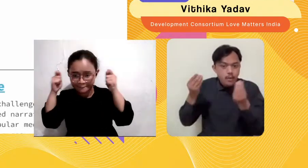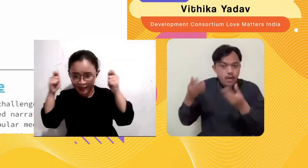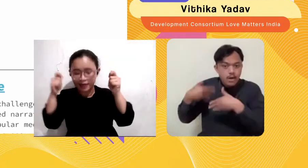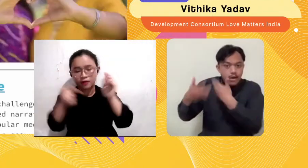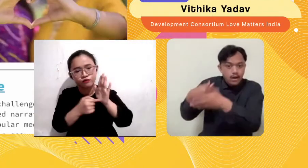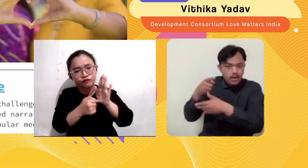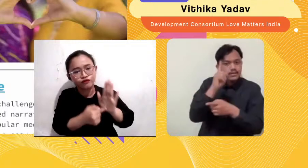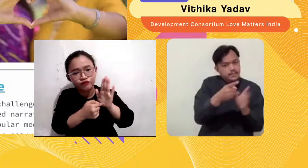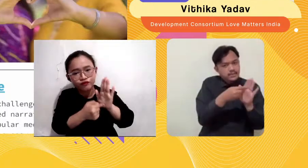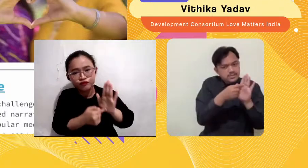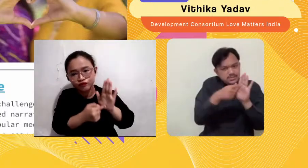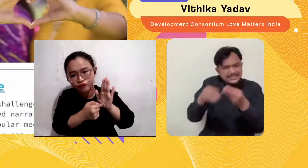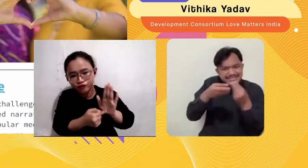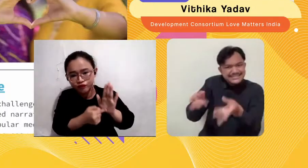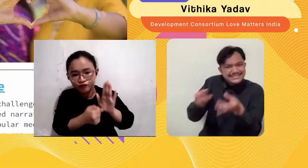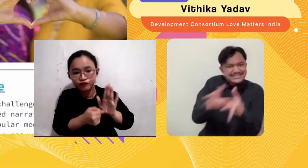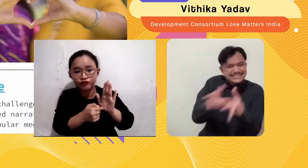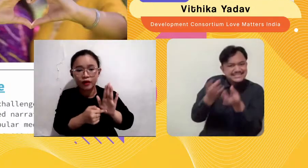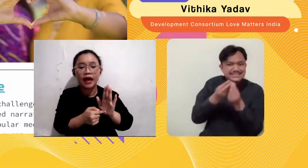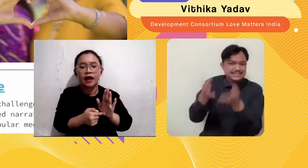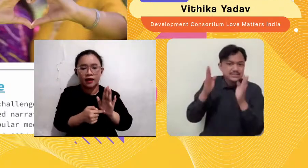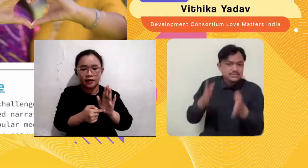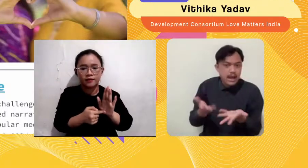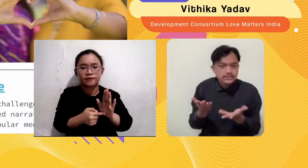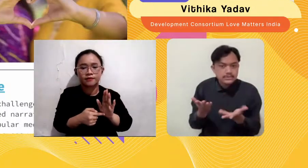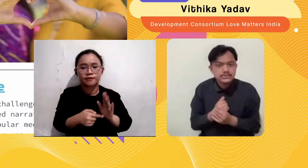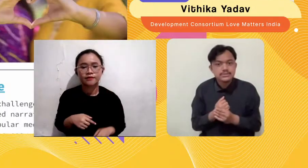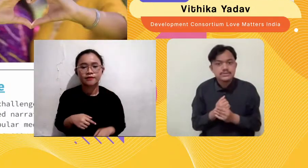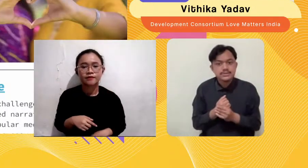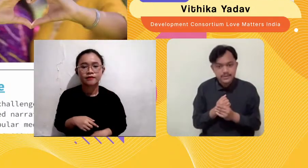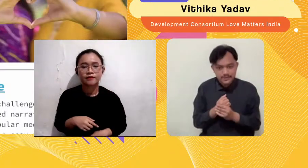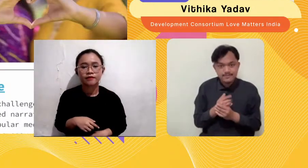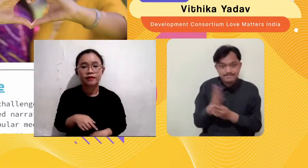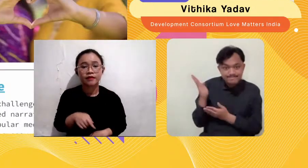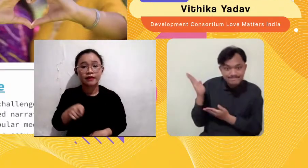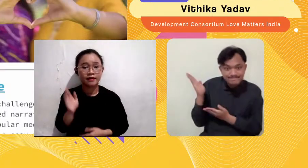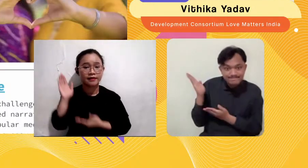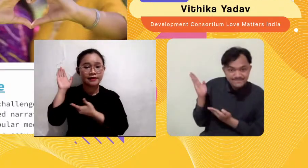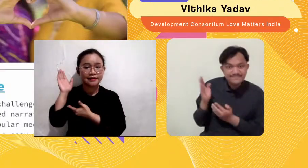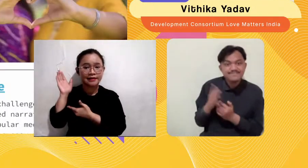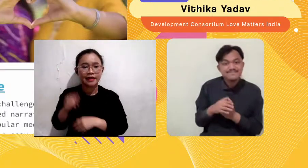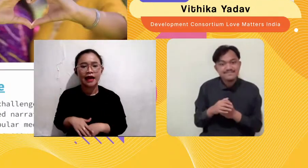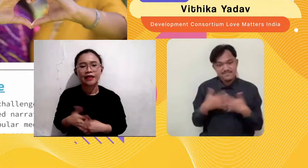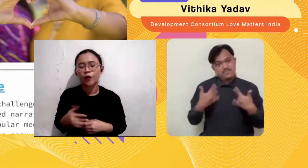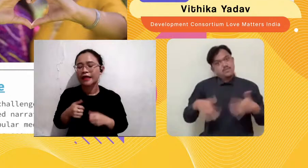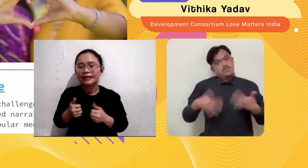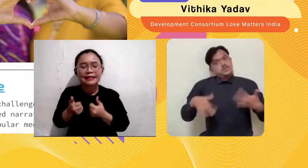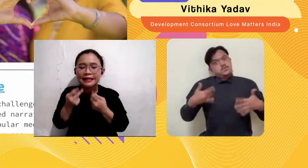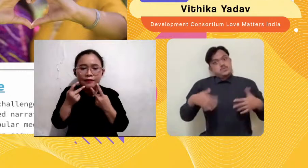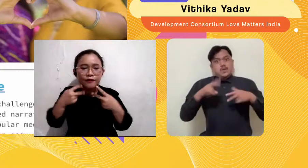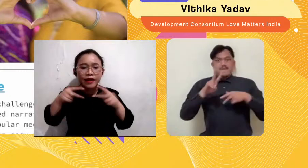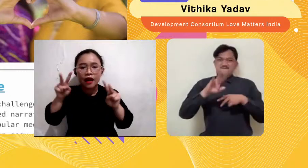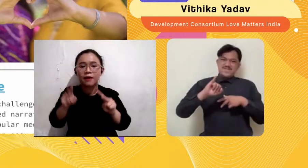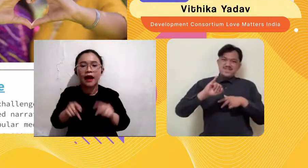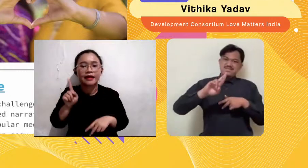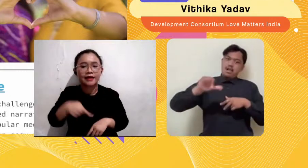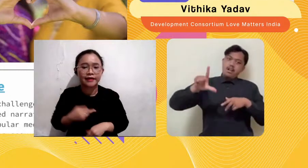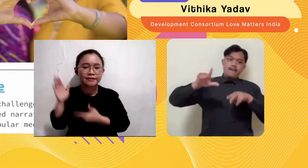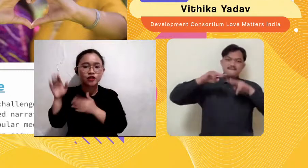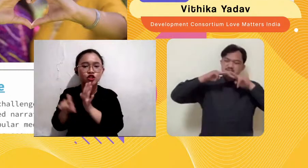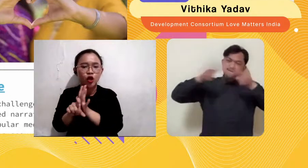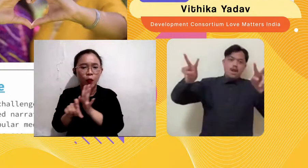the very, very popular campaigns we have run online. And revenge porn, which is when we talk about young people and